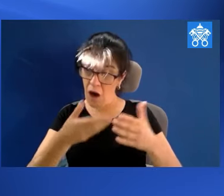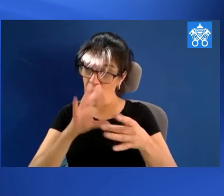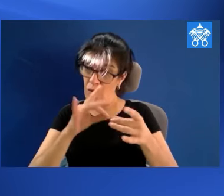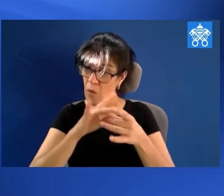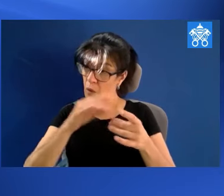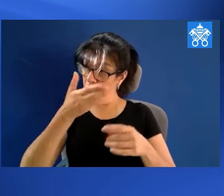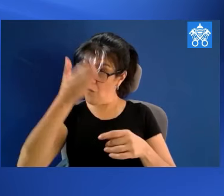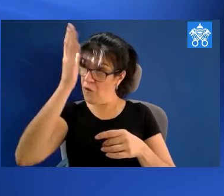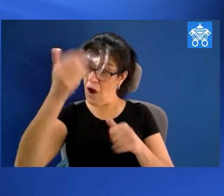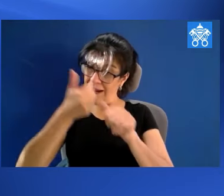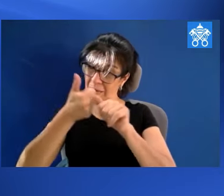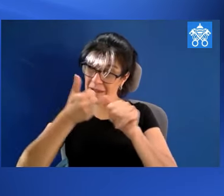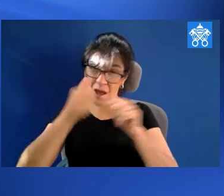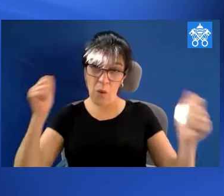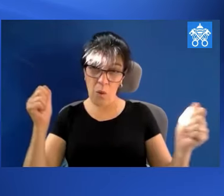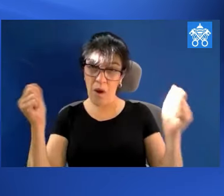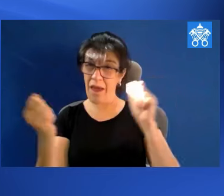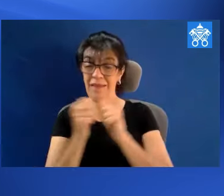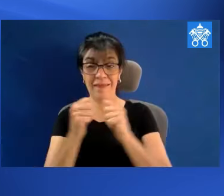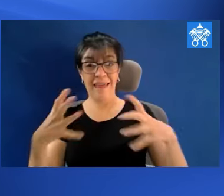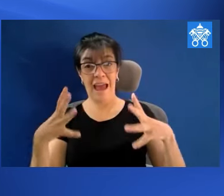impart the Word of God Himself without change,